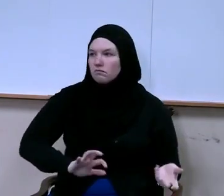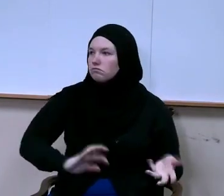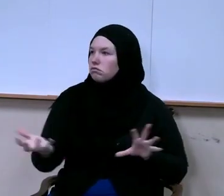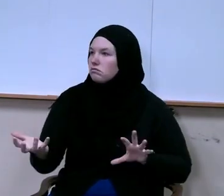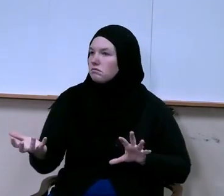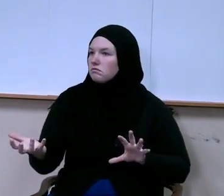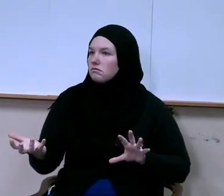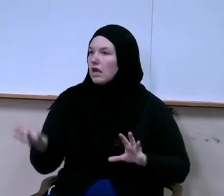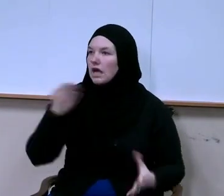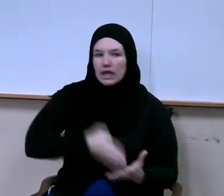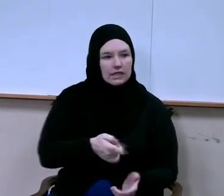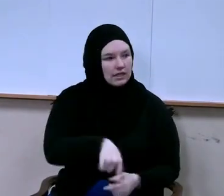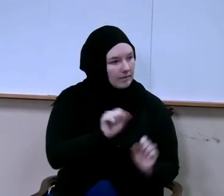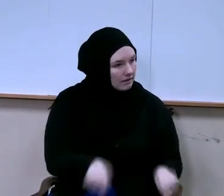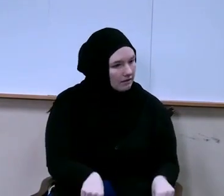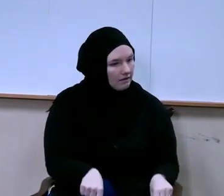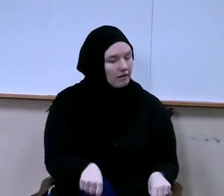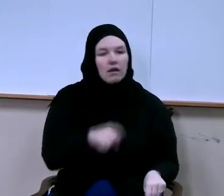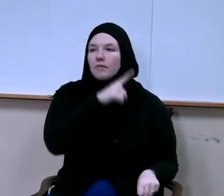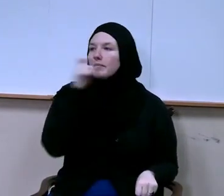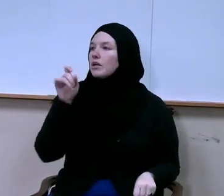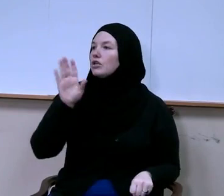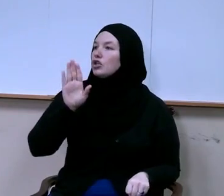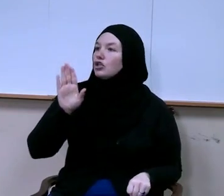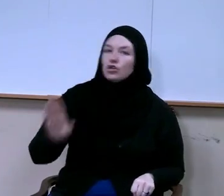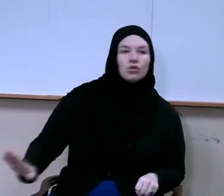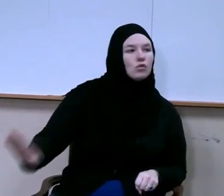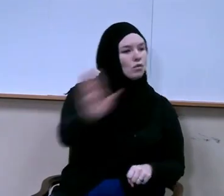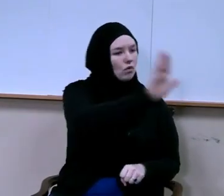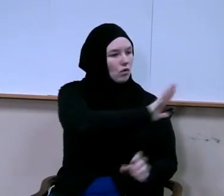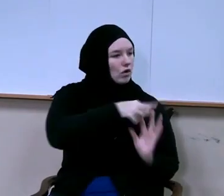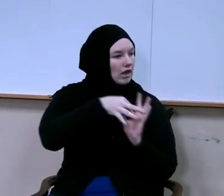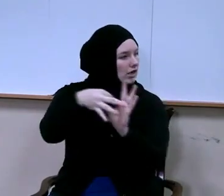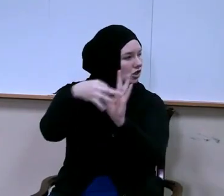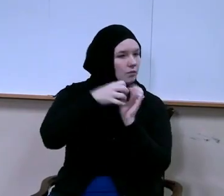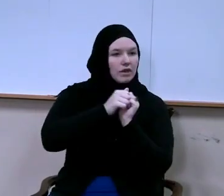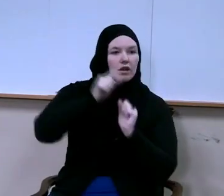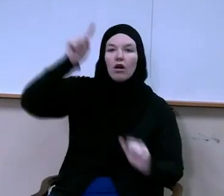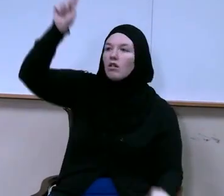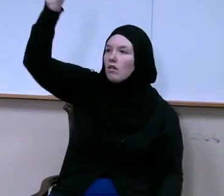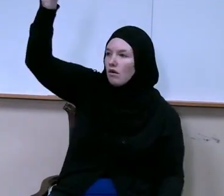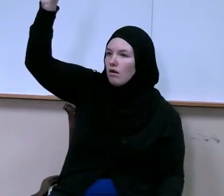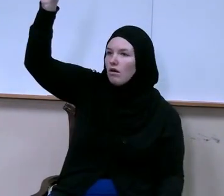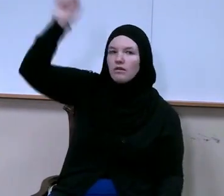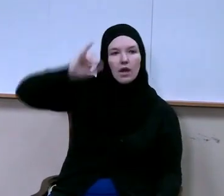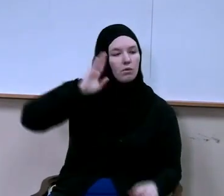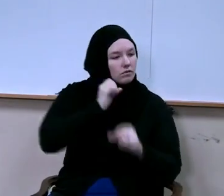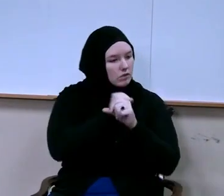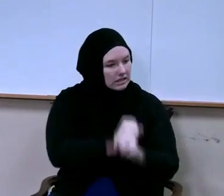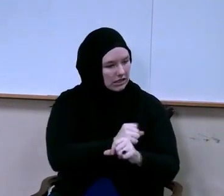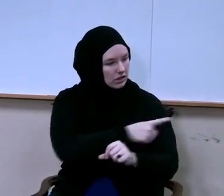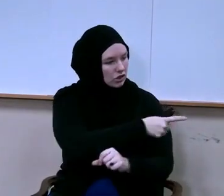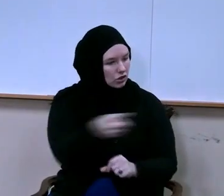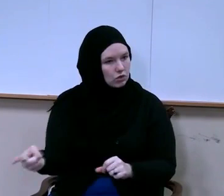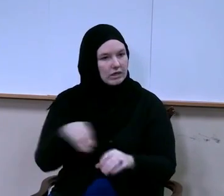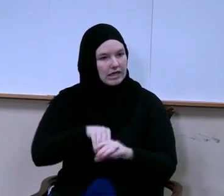in this life and in the hereafter. Because it is your relationship with Allah that stands to protect you